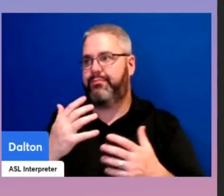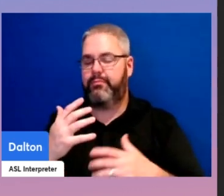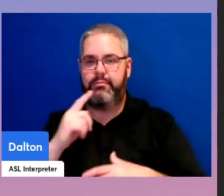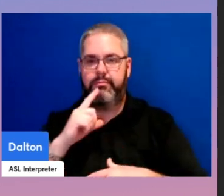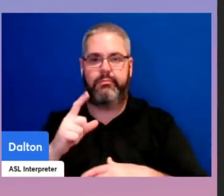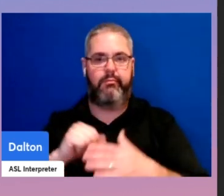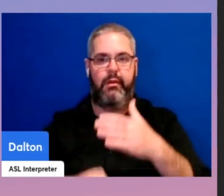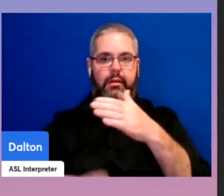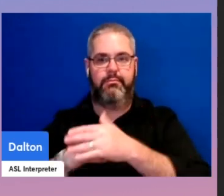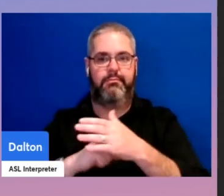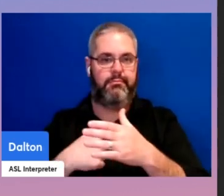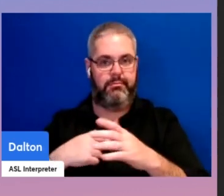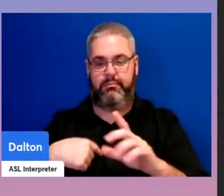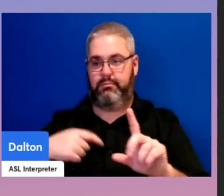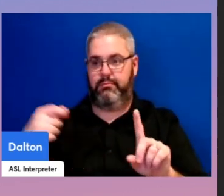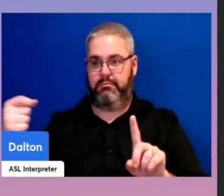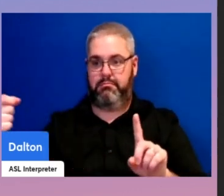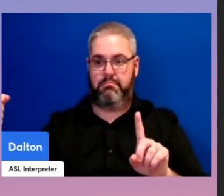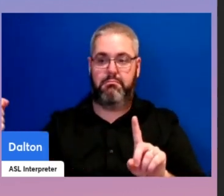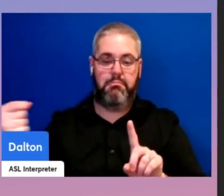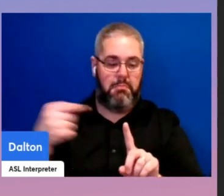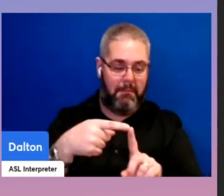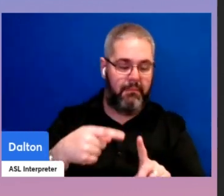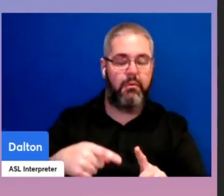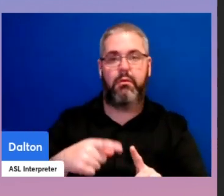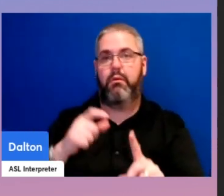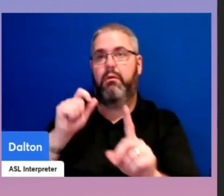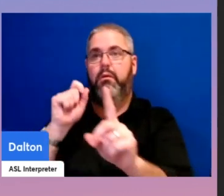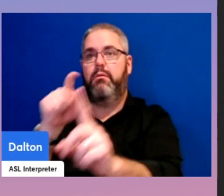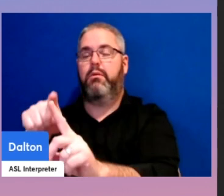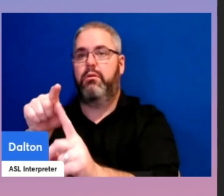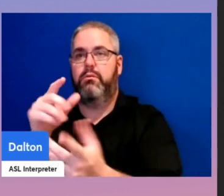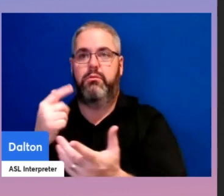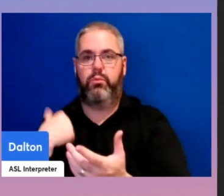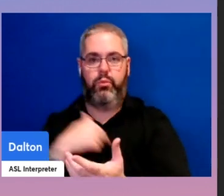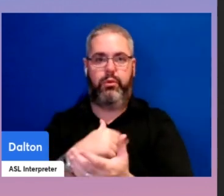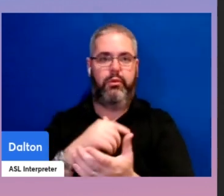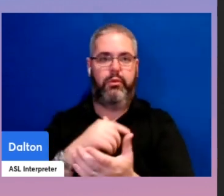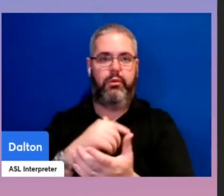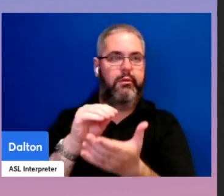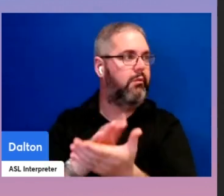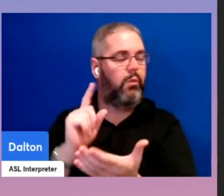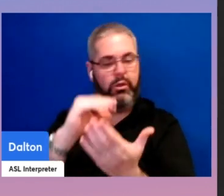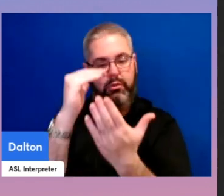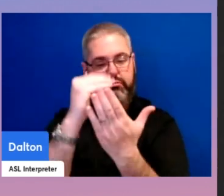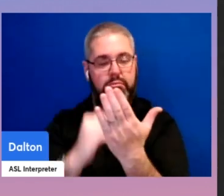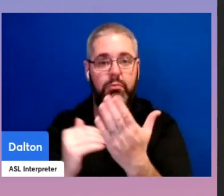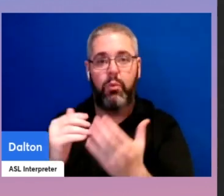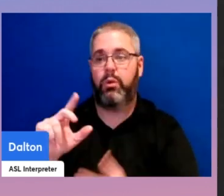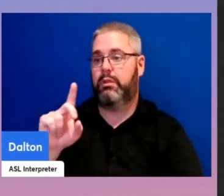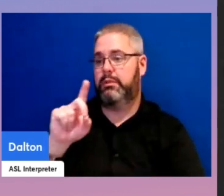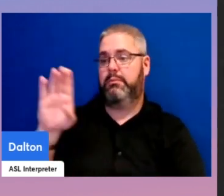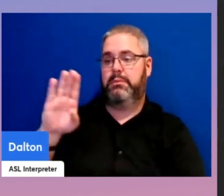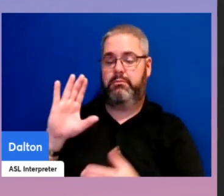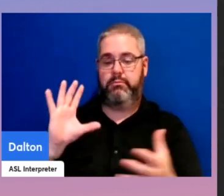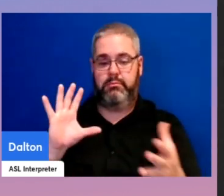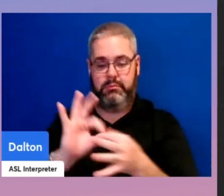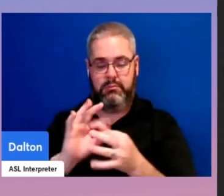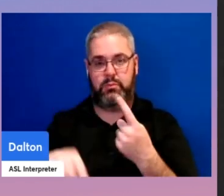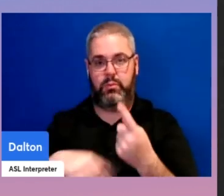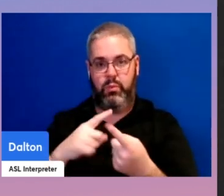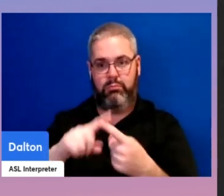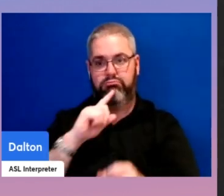endpoint, it's connecting. If it's hitting the records, it's doing another one. Or is it in some cases where the DB Connect is actually established when the application